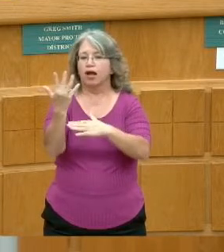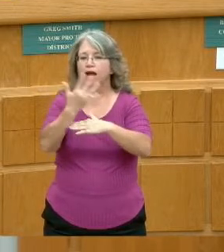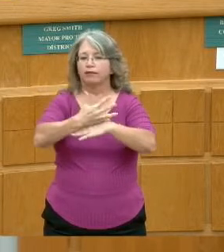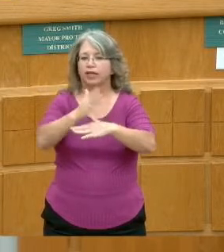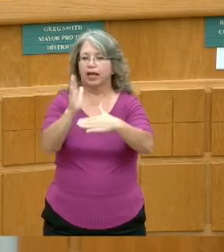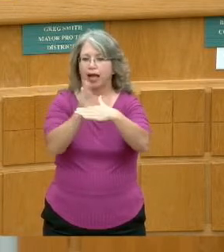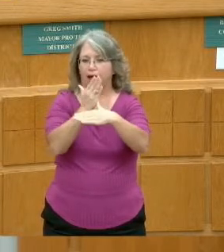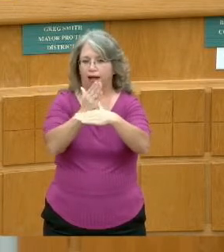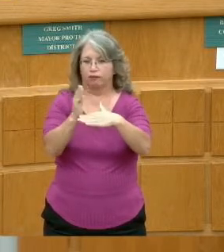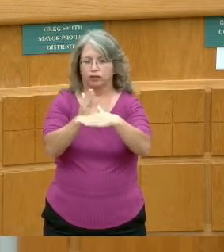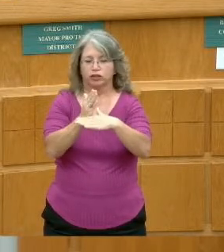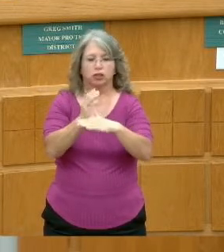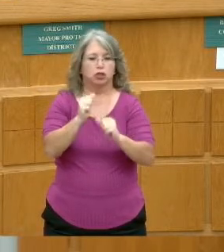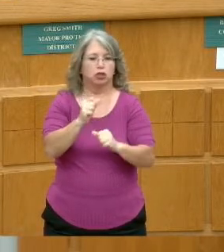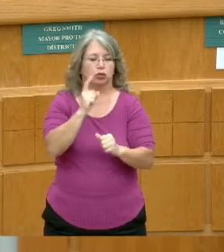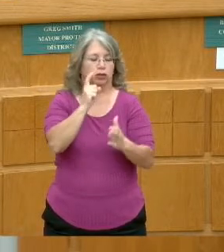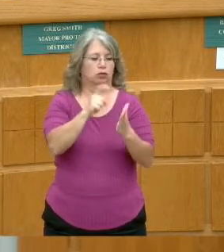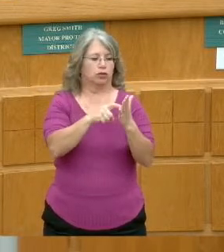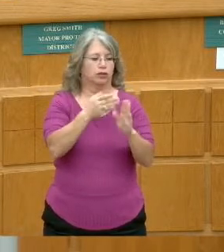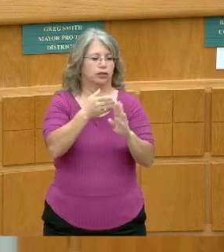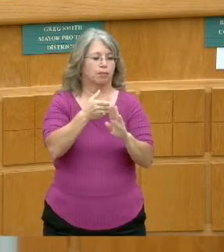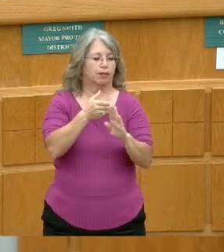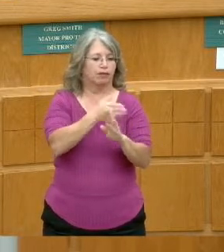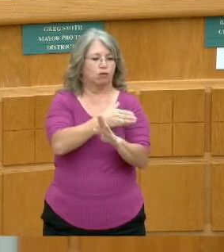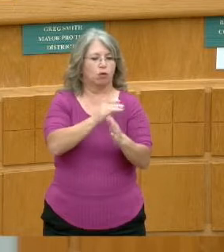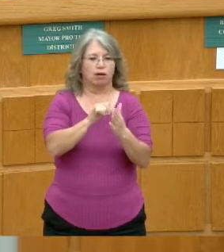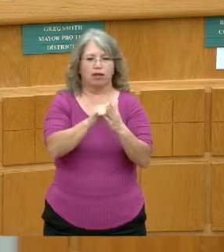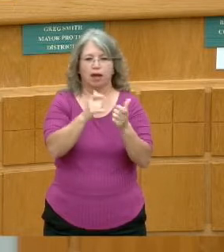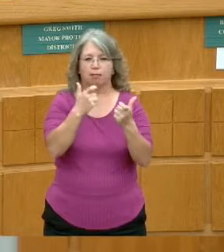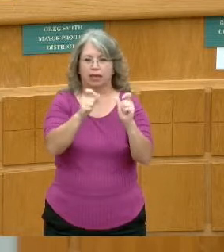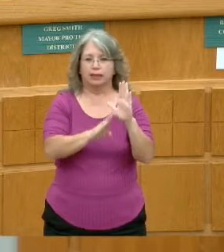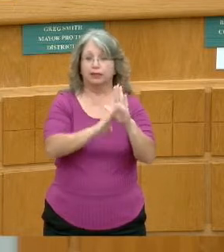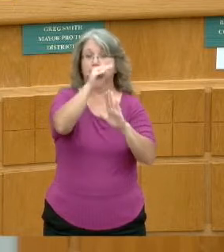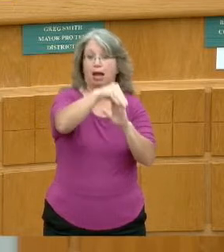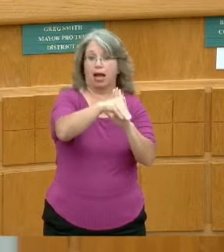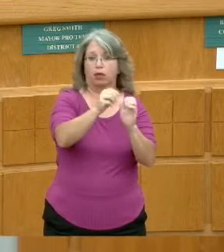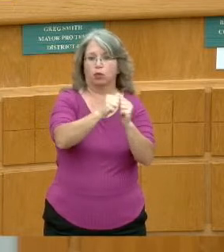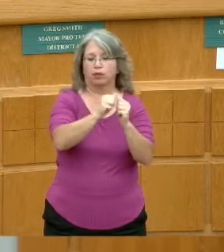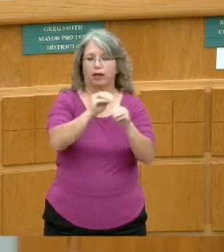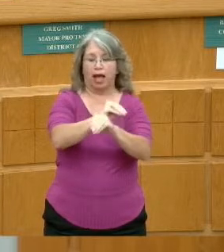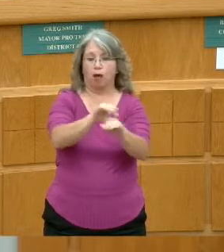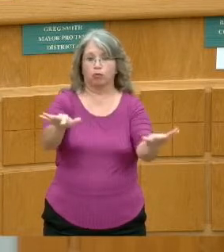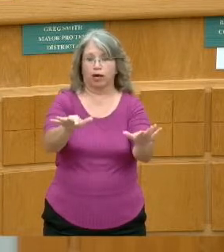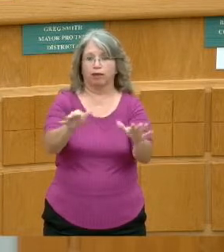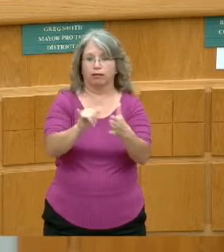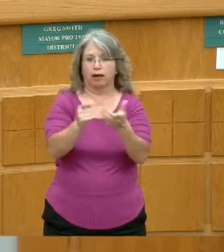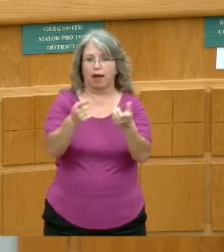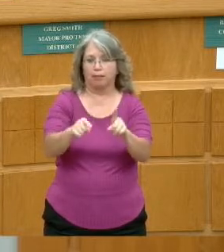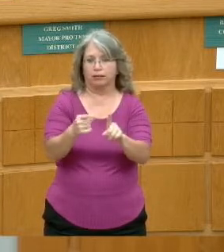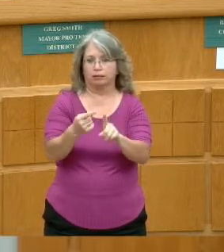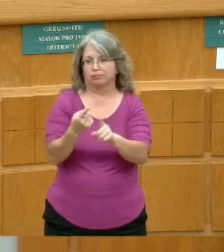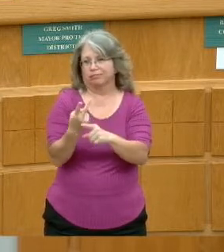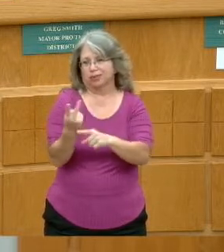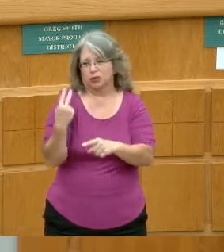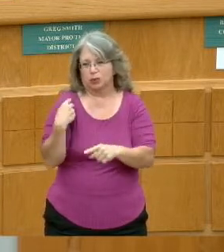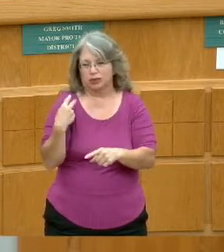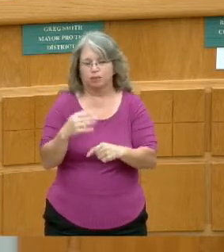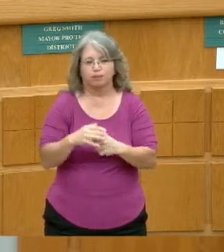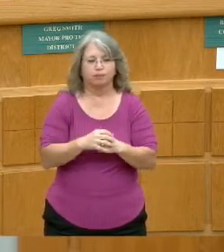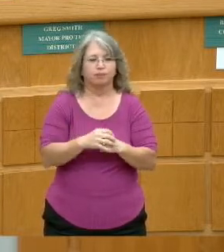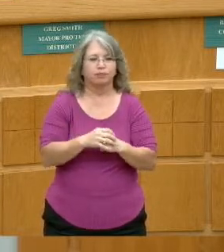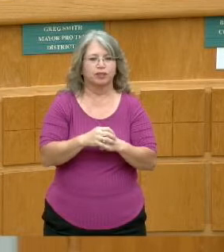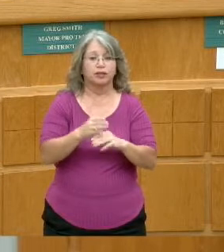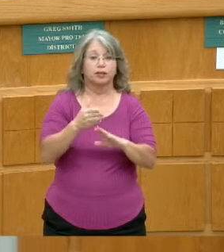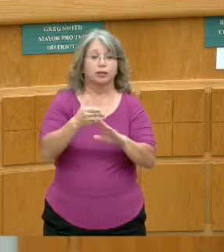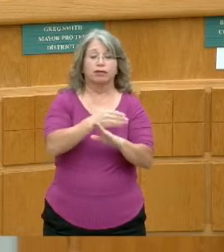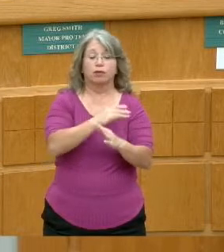that before the outbreaks, so this big spike here is from the outbreaks that we had a couple weeks ago. Before the outbreaks, the average